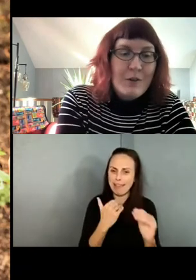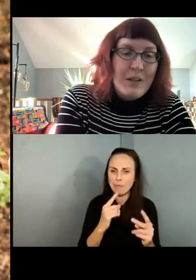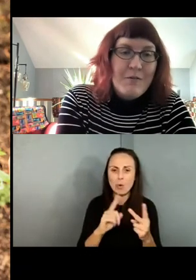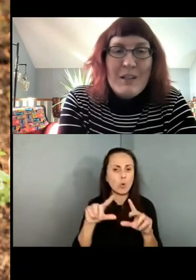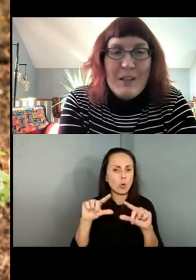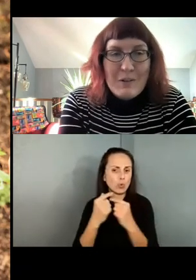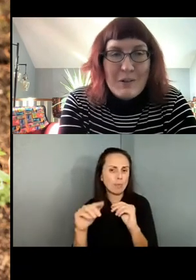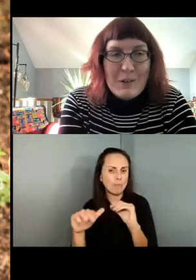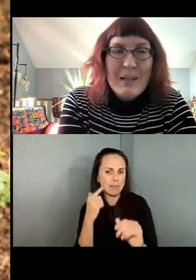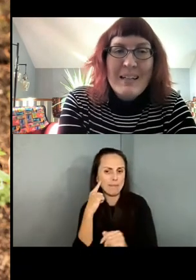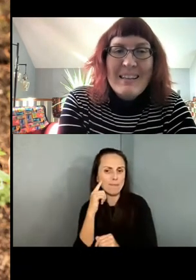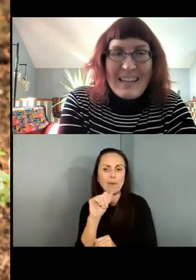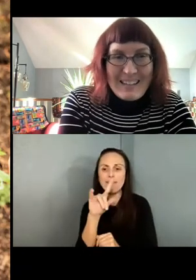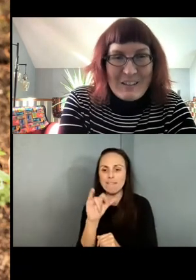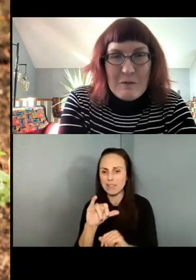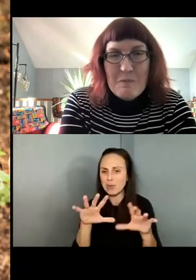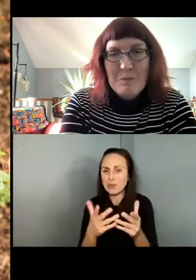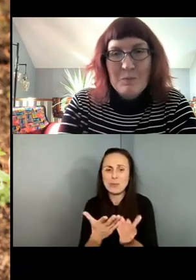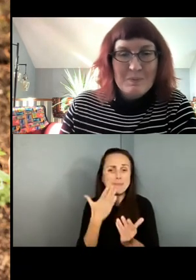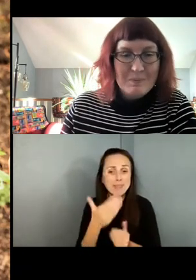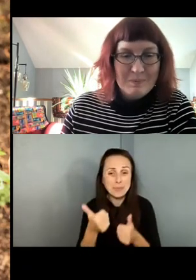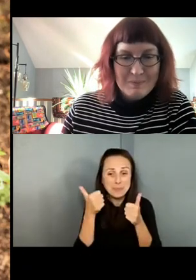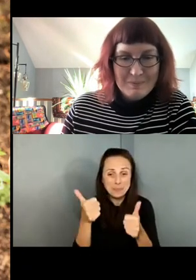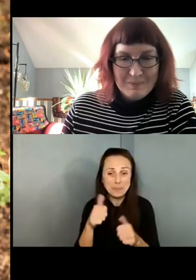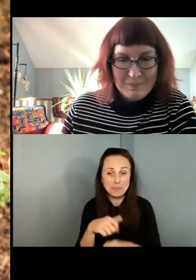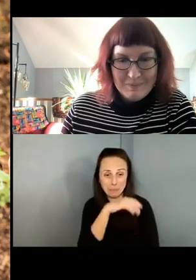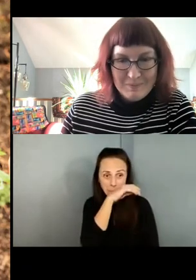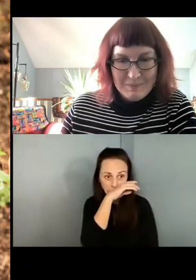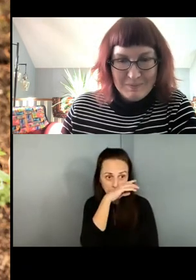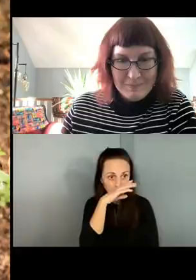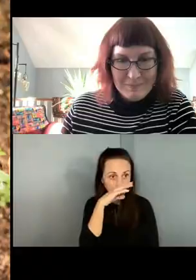email for the Affinity Group. Thank you.